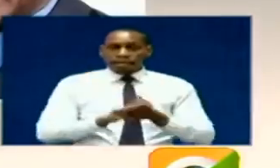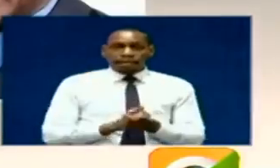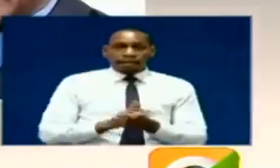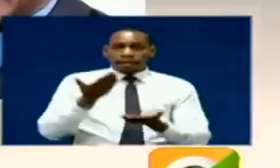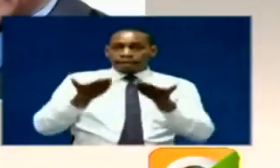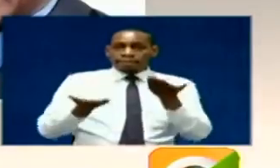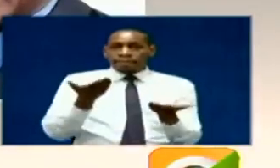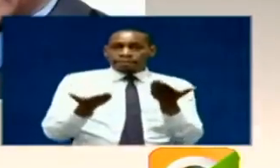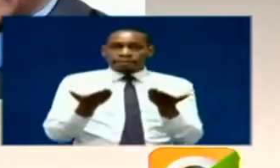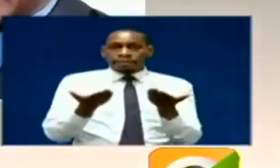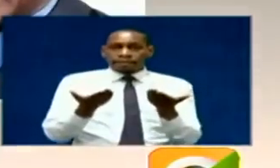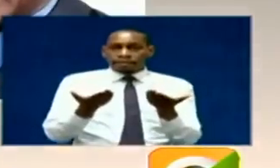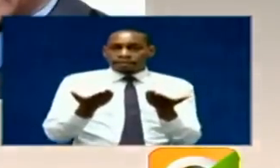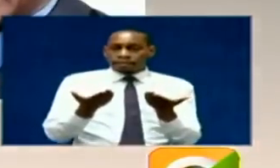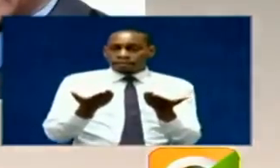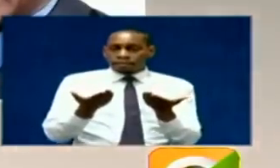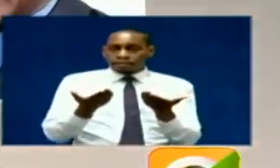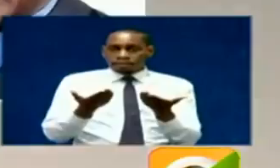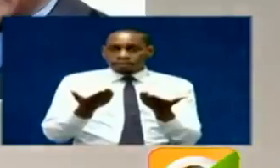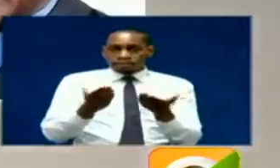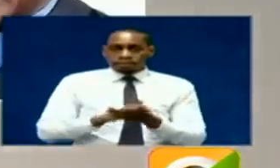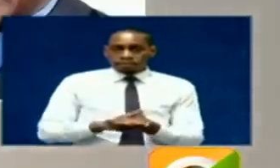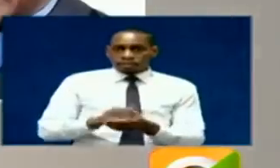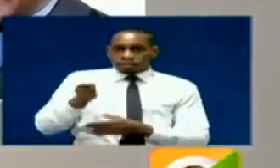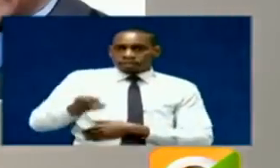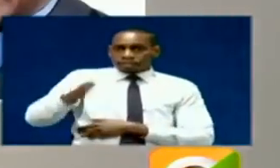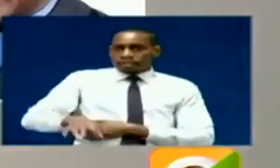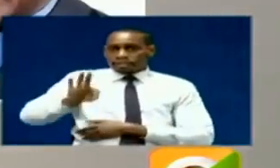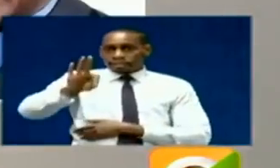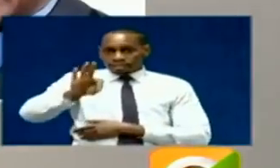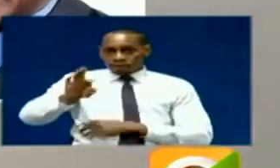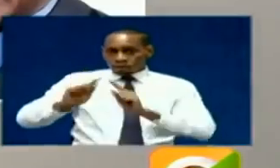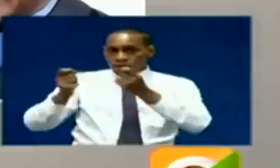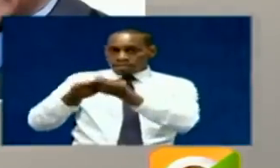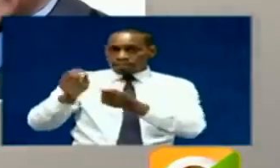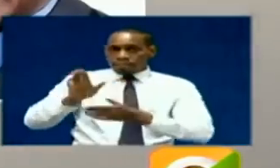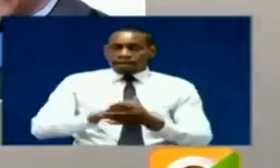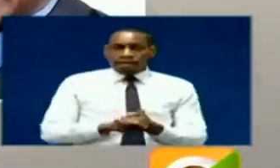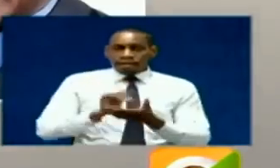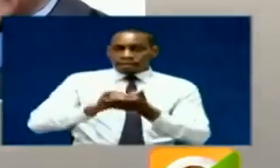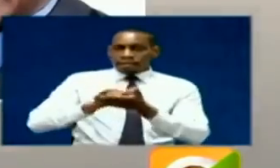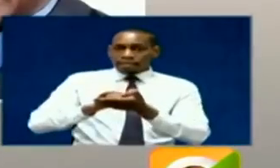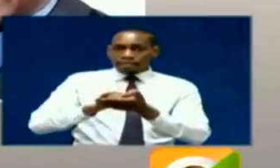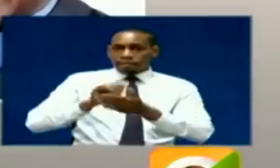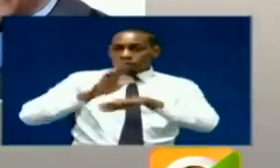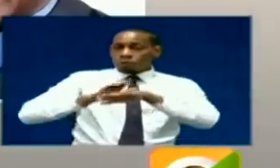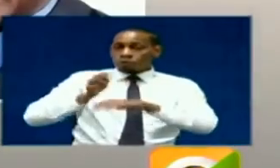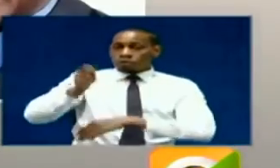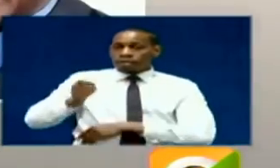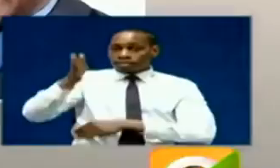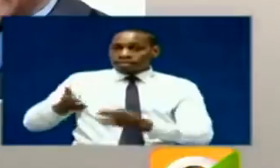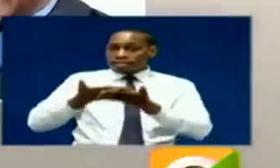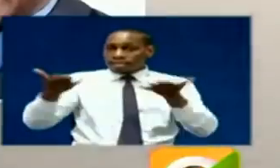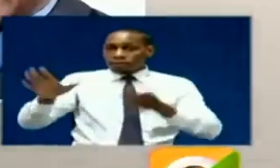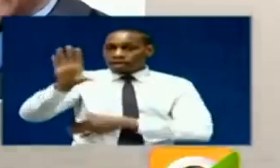one of the best benches. There are at least three judges on this bench. Some of the best judges you can find anywhere in